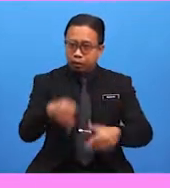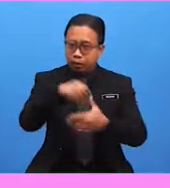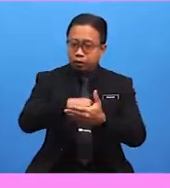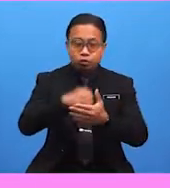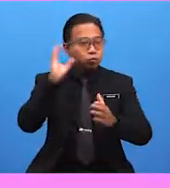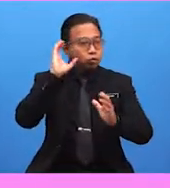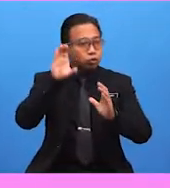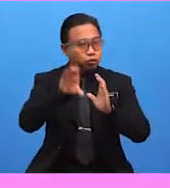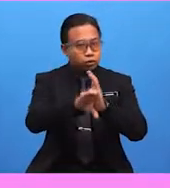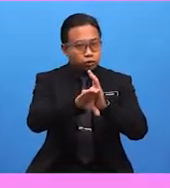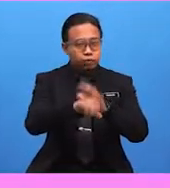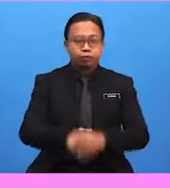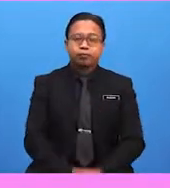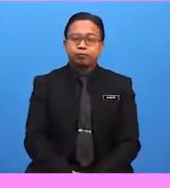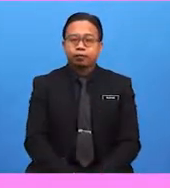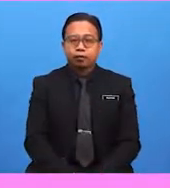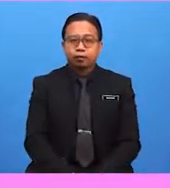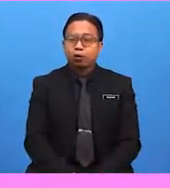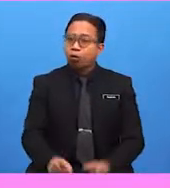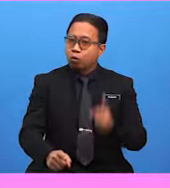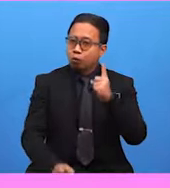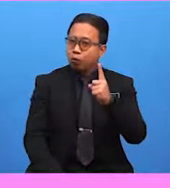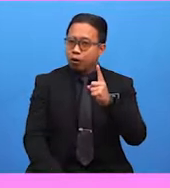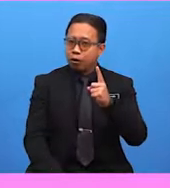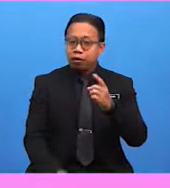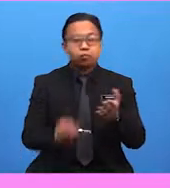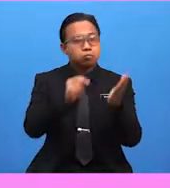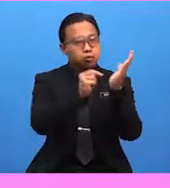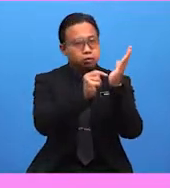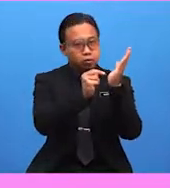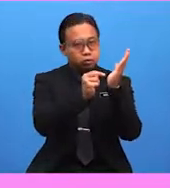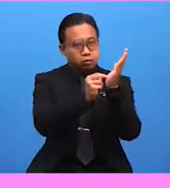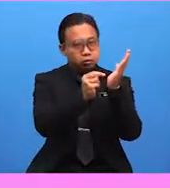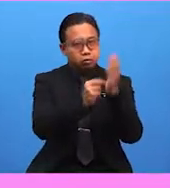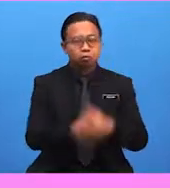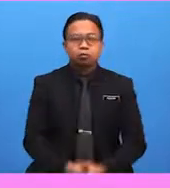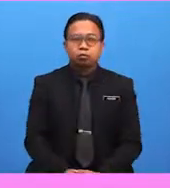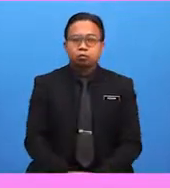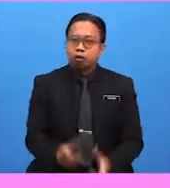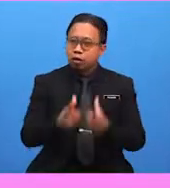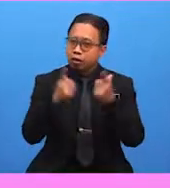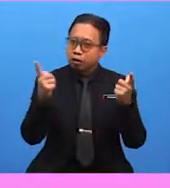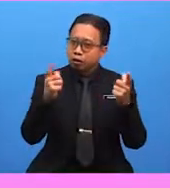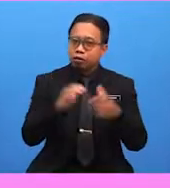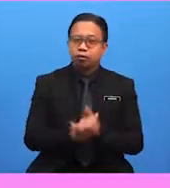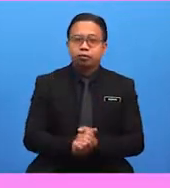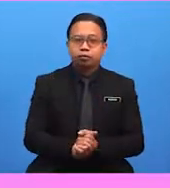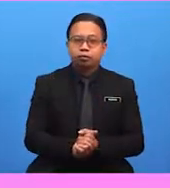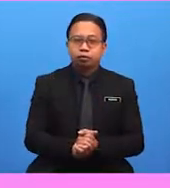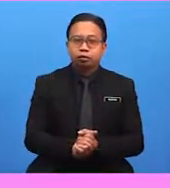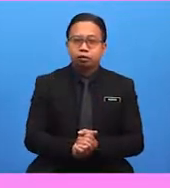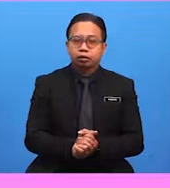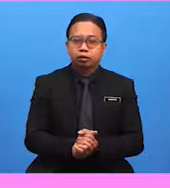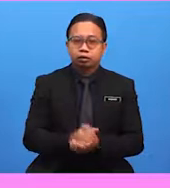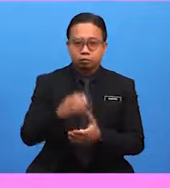two pictures? One is a nurse, while the other lady is